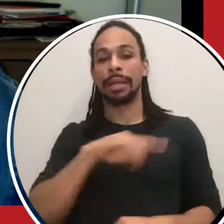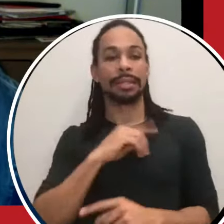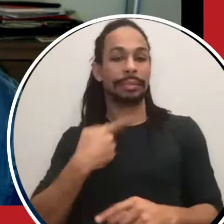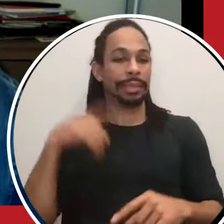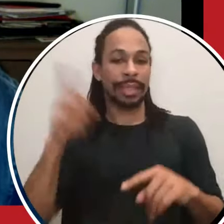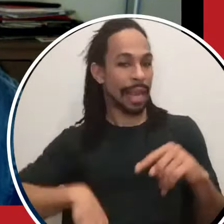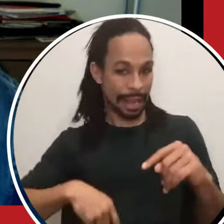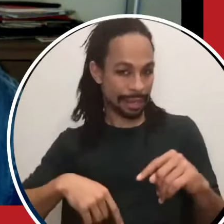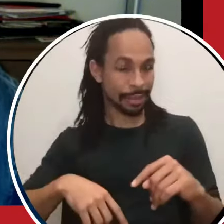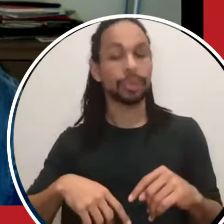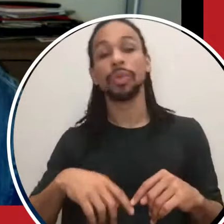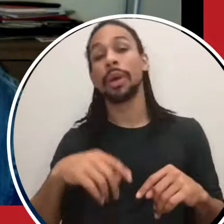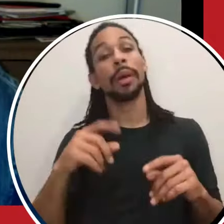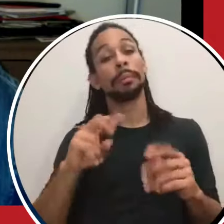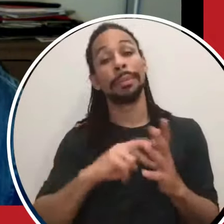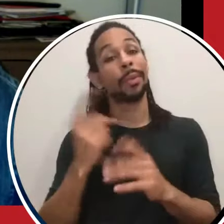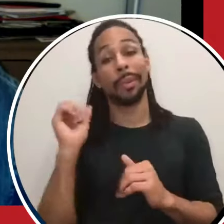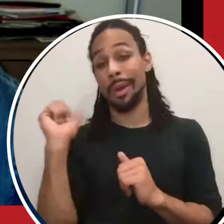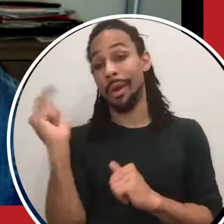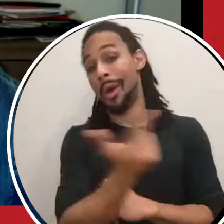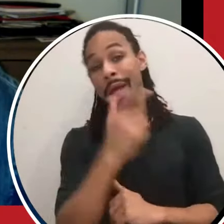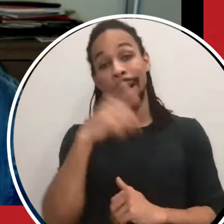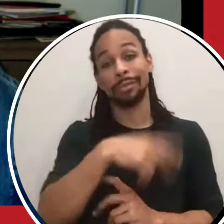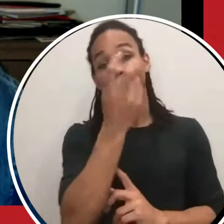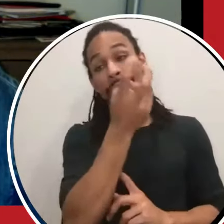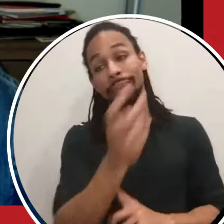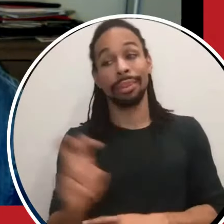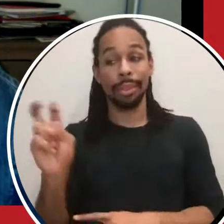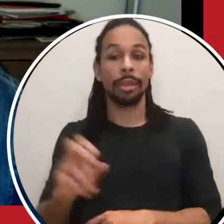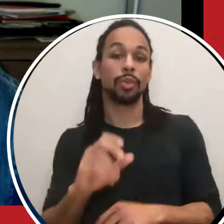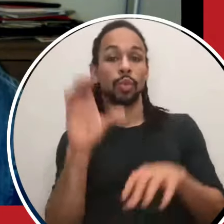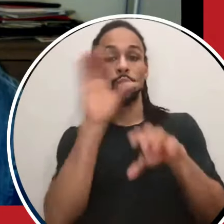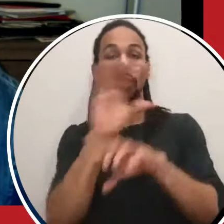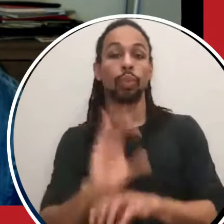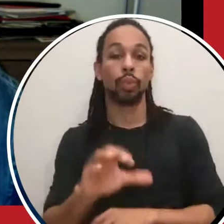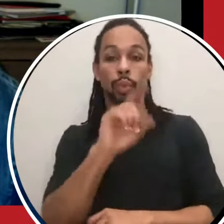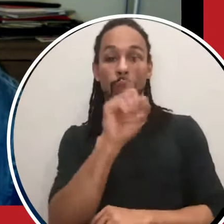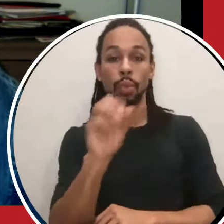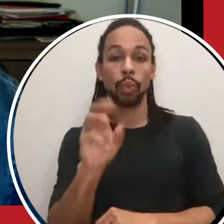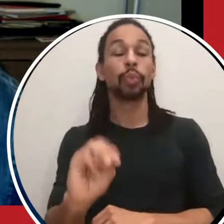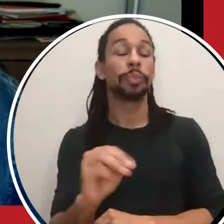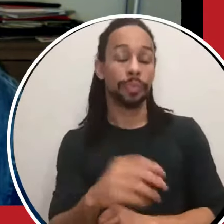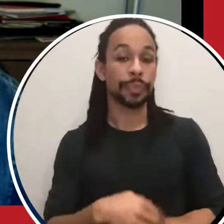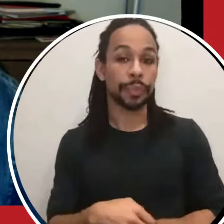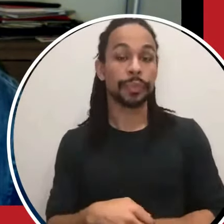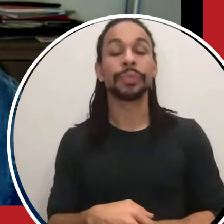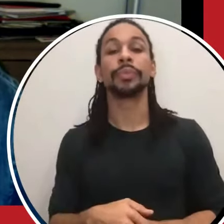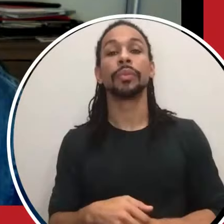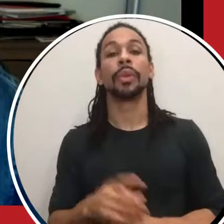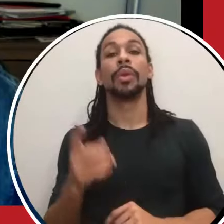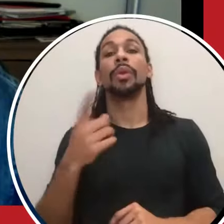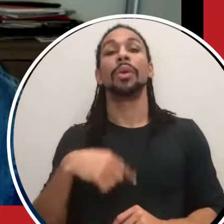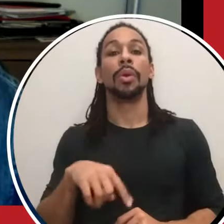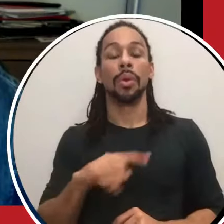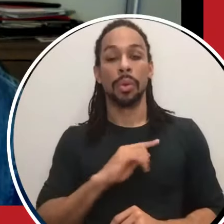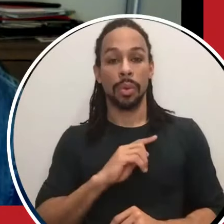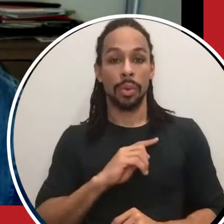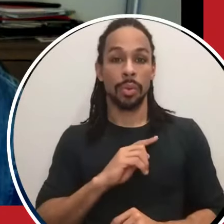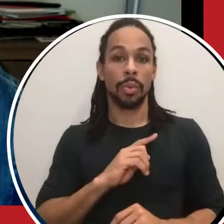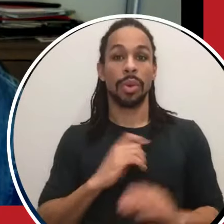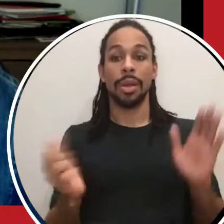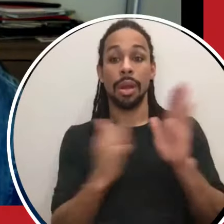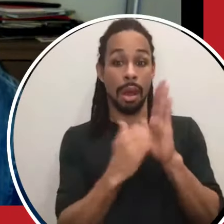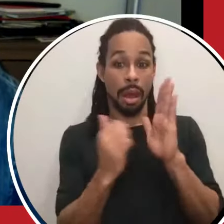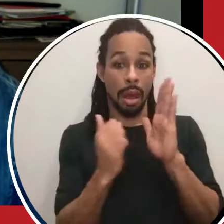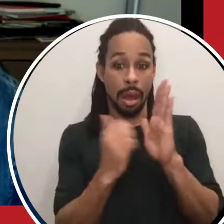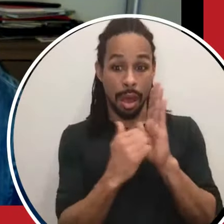we moved to Zoom like everybody else. We took our door knocking and moved it to